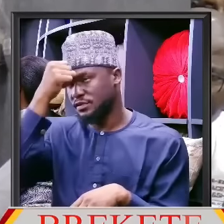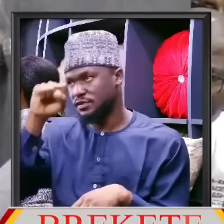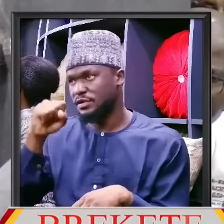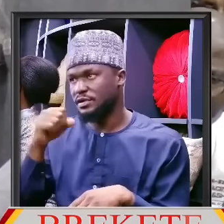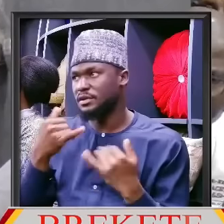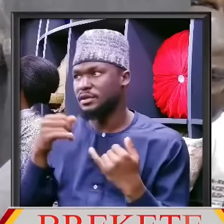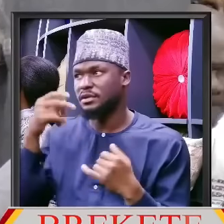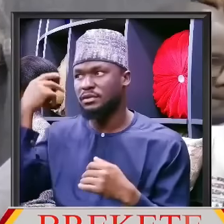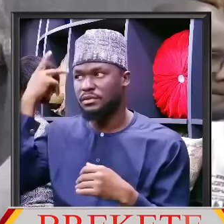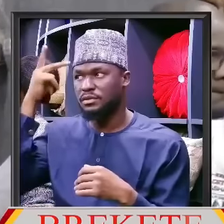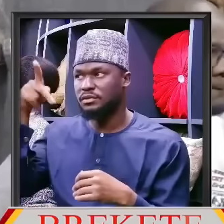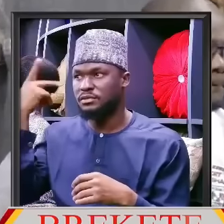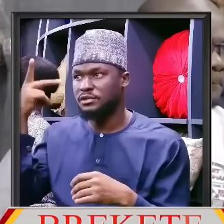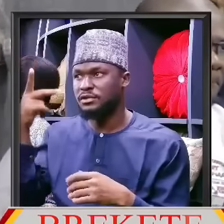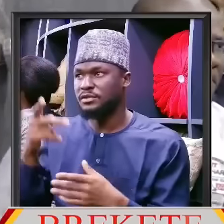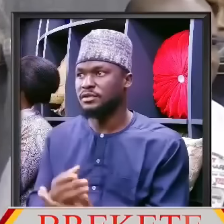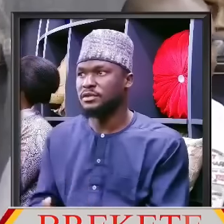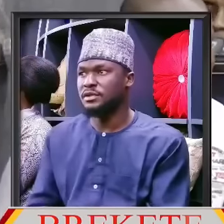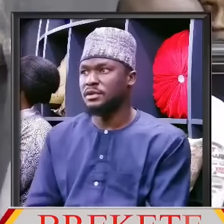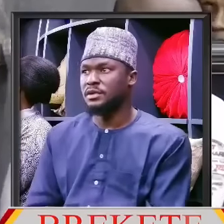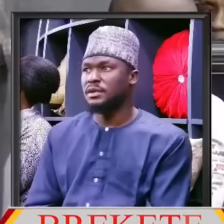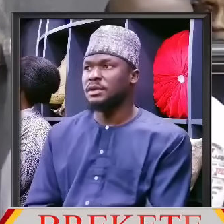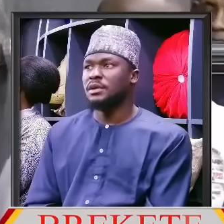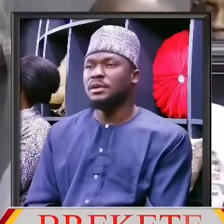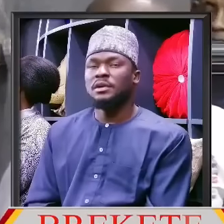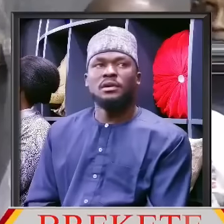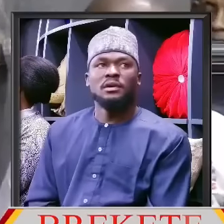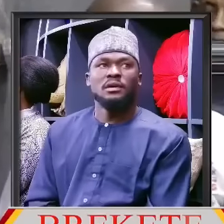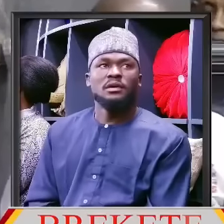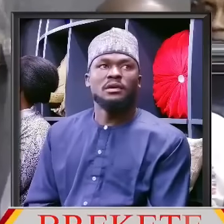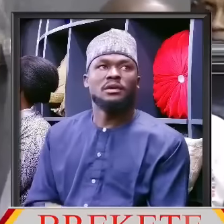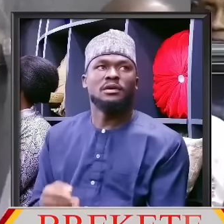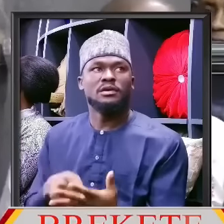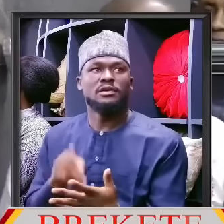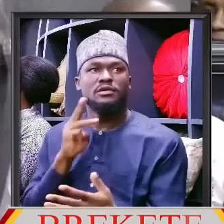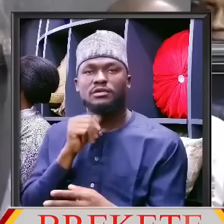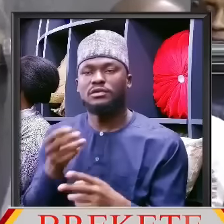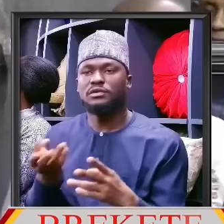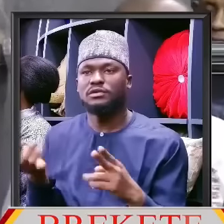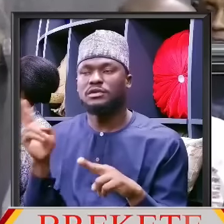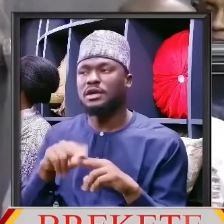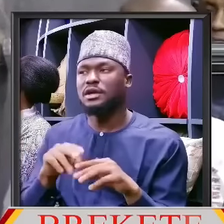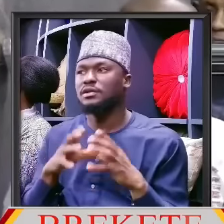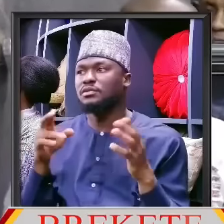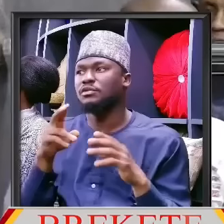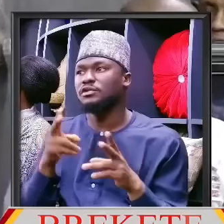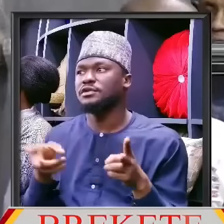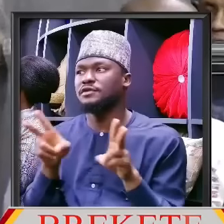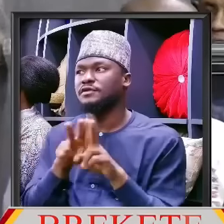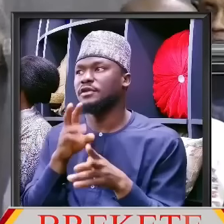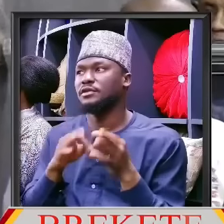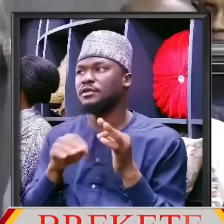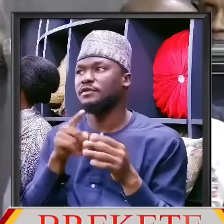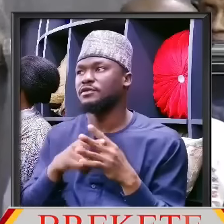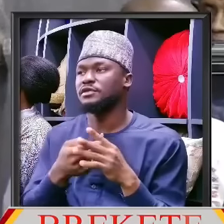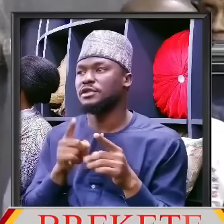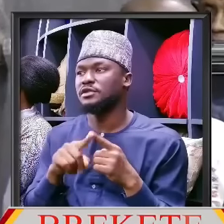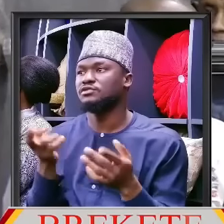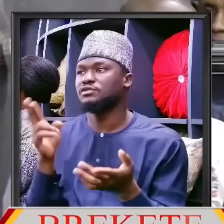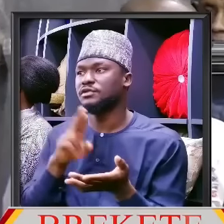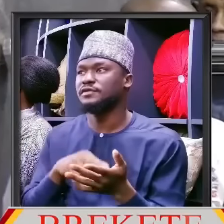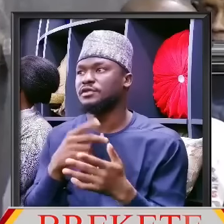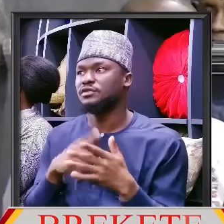months. Provost, ma'am. They no go add much value if you start to repeat waiting.